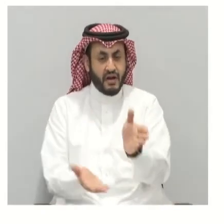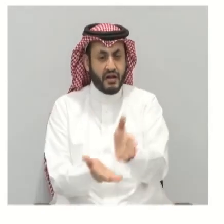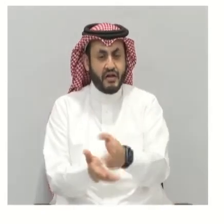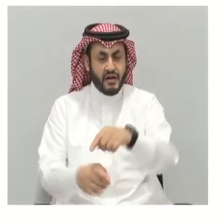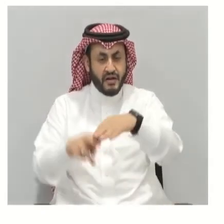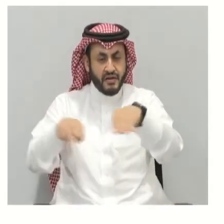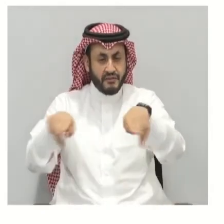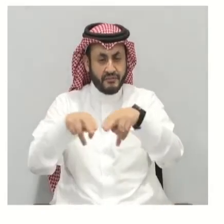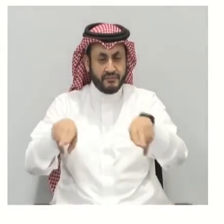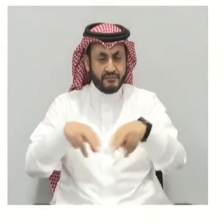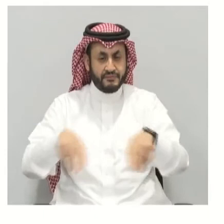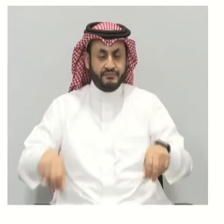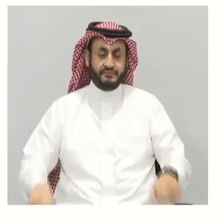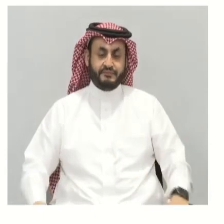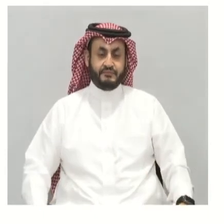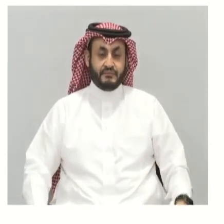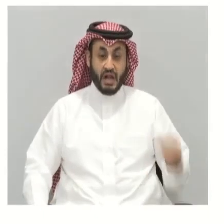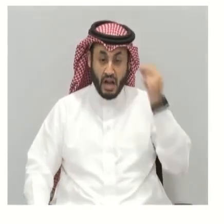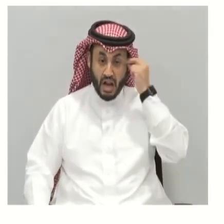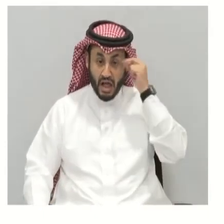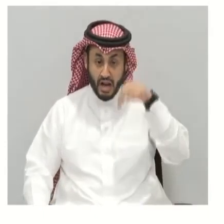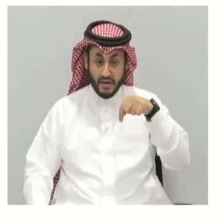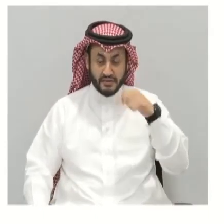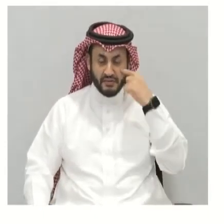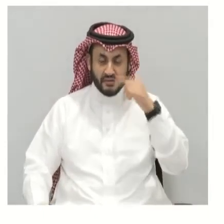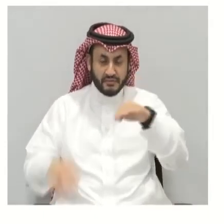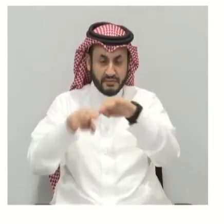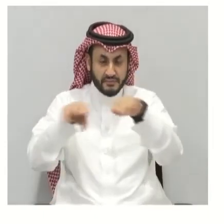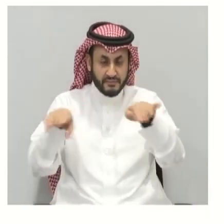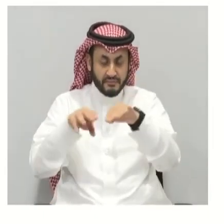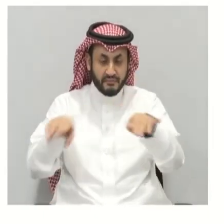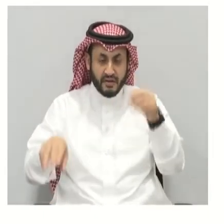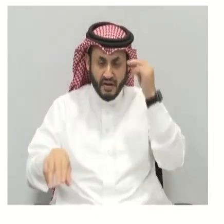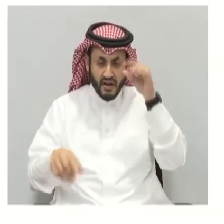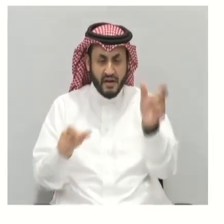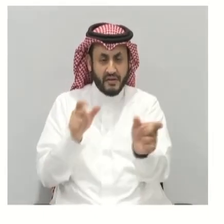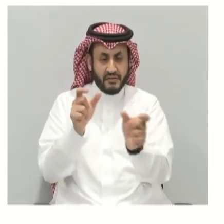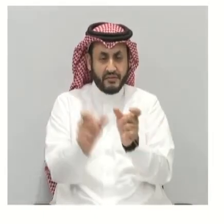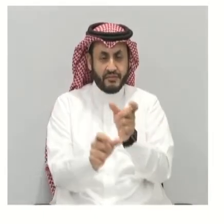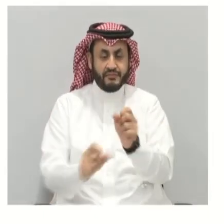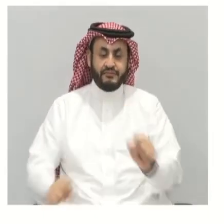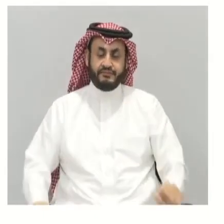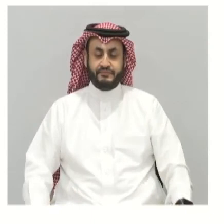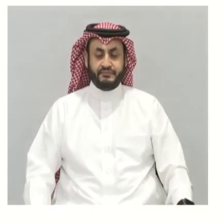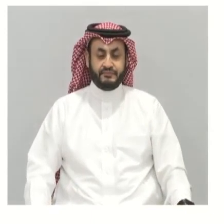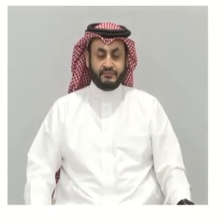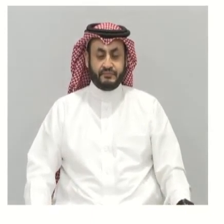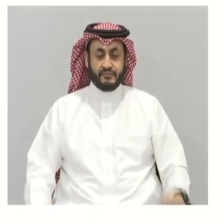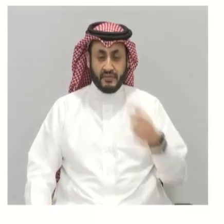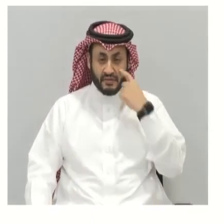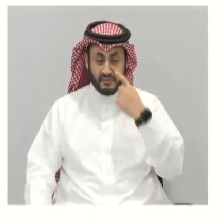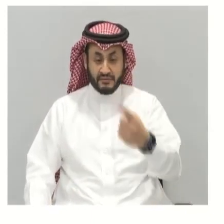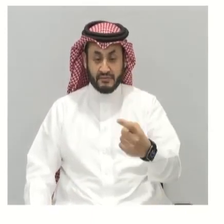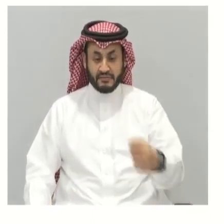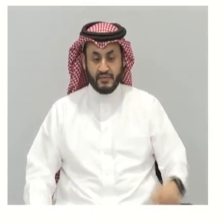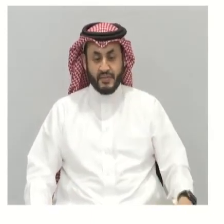lines. You need to be accurate about the lines to be able to play them. So, as you can see here,